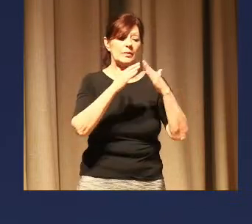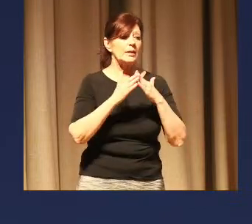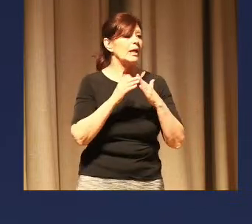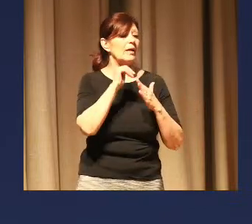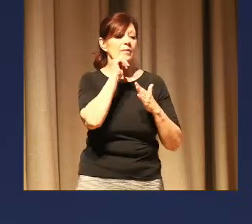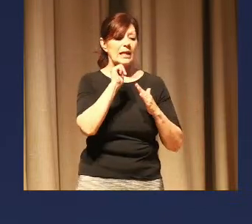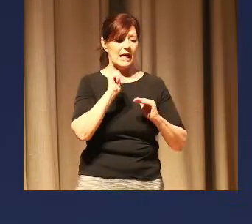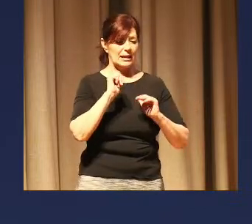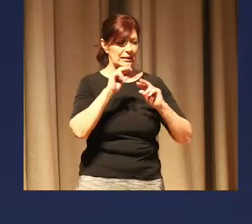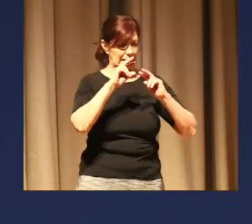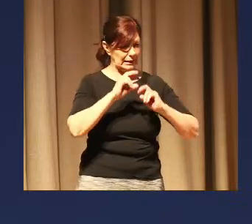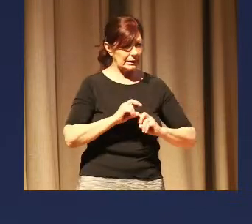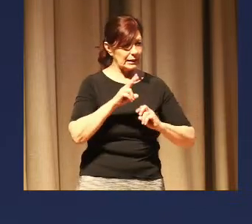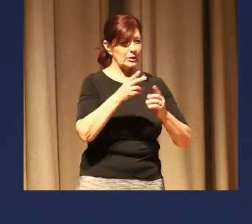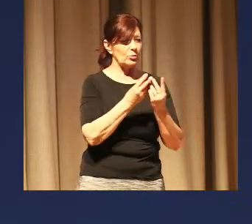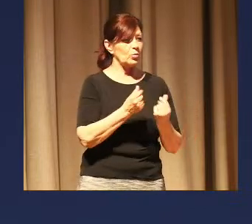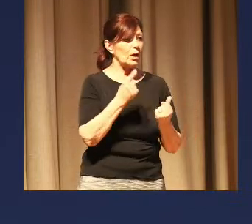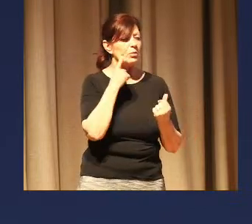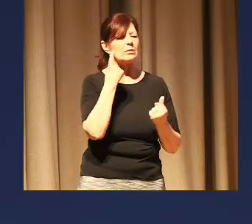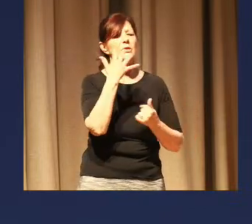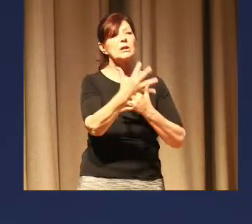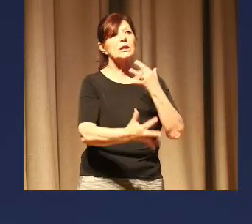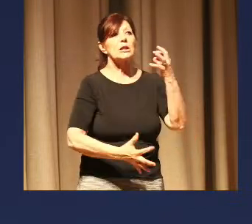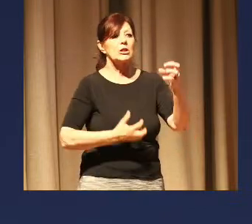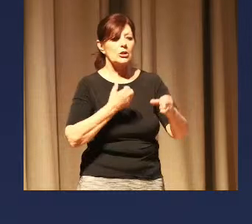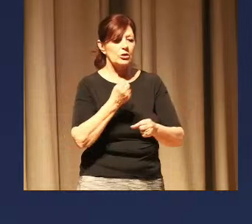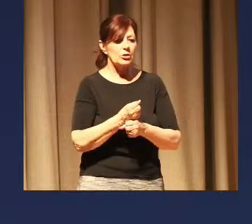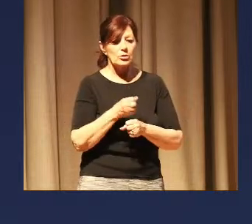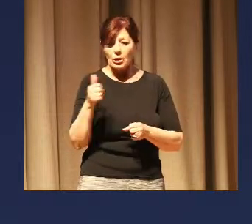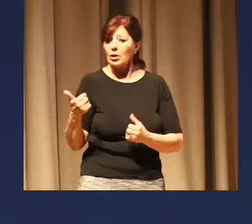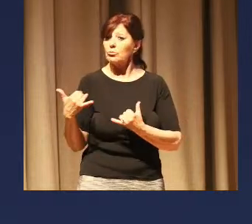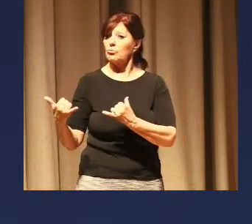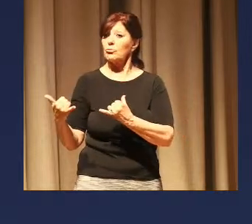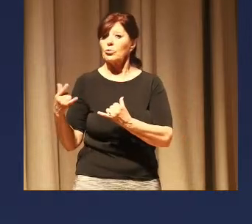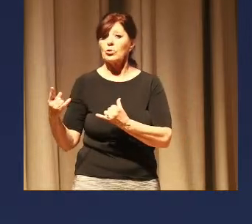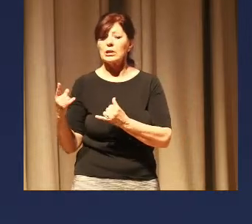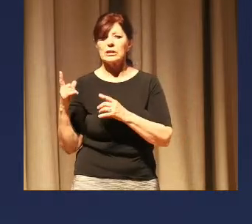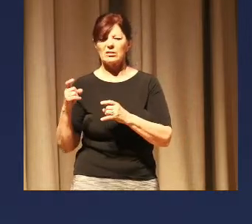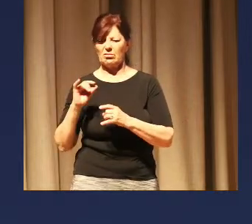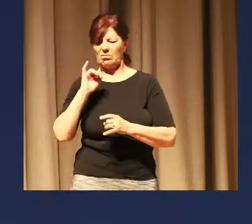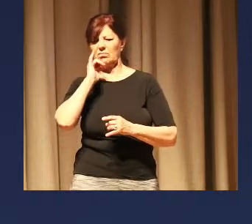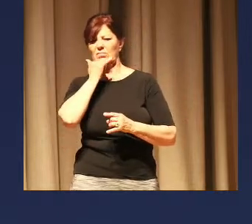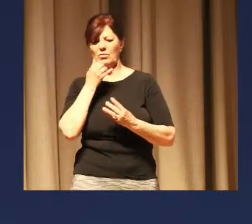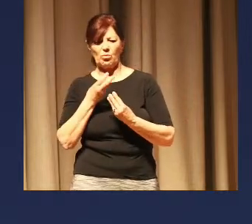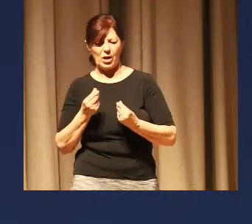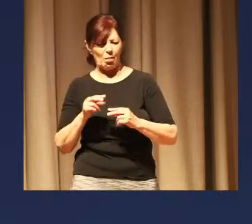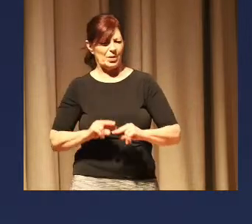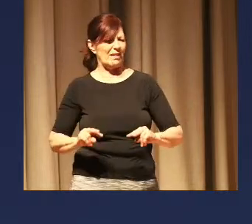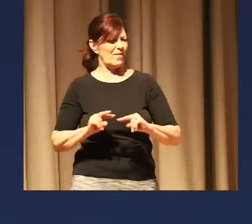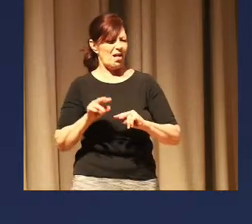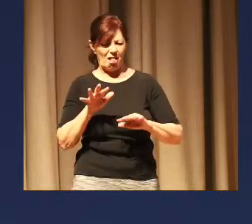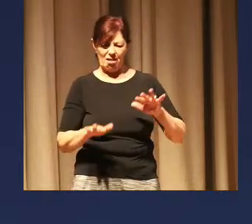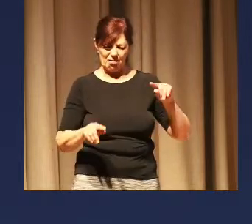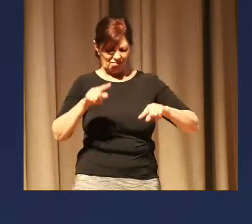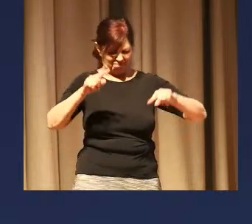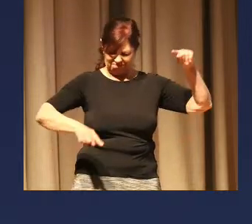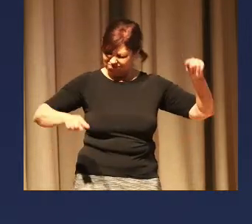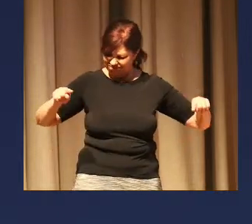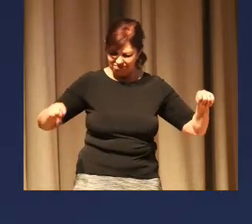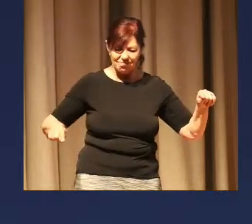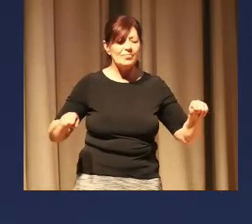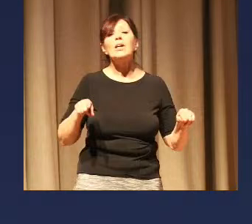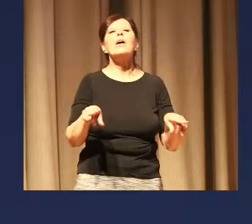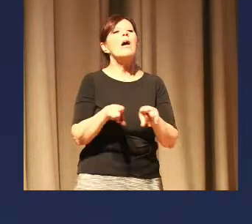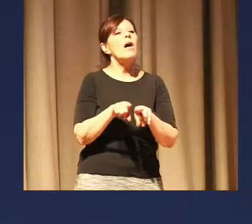reassessed properties in decades, while others are more current, giving a distorted picture of property values in Erie County. This